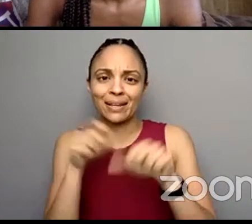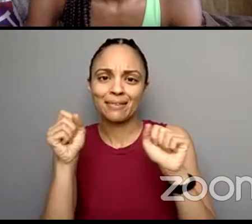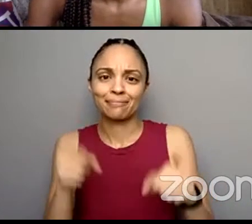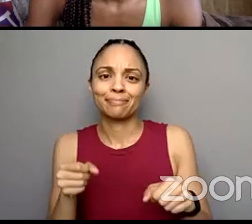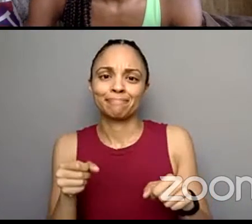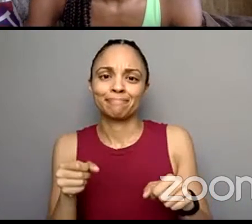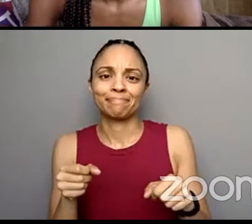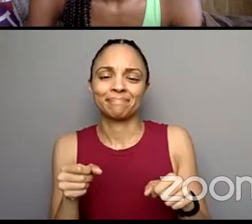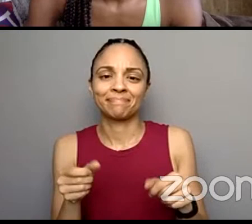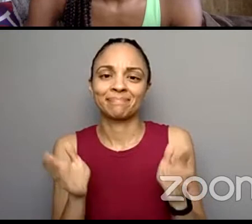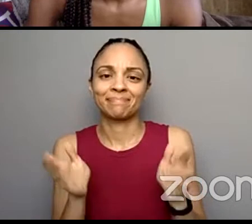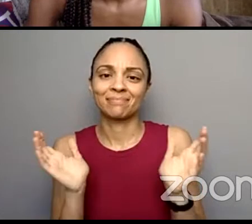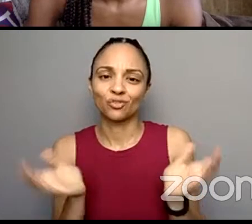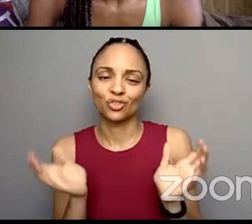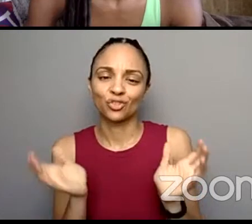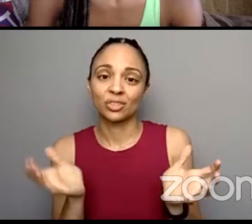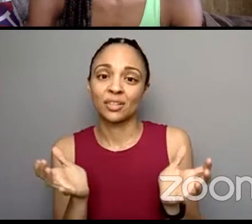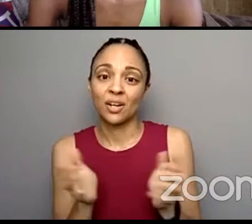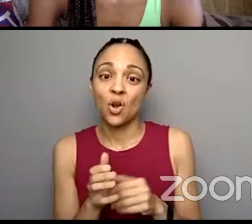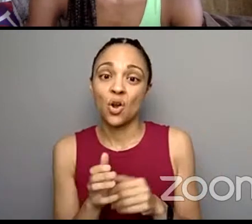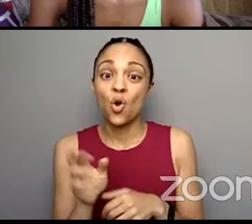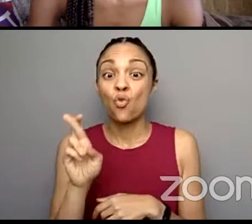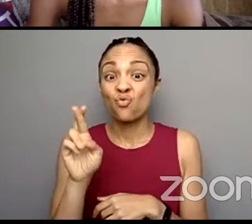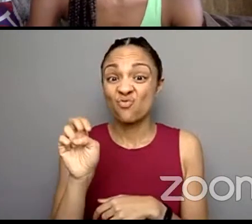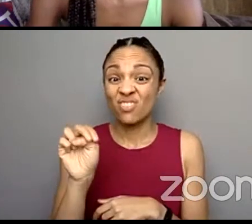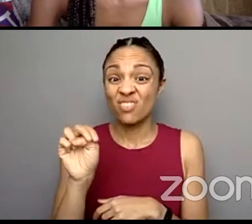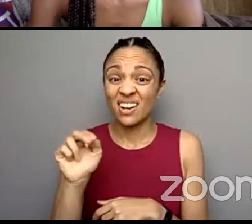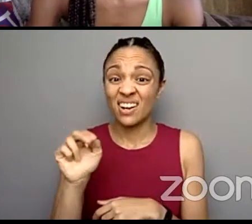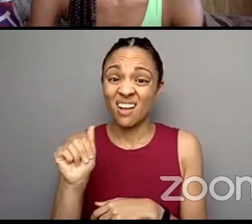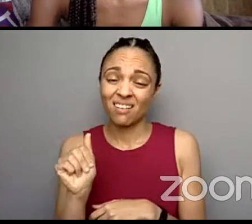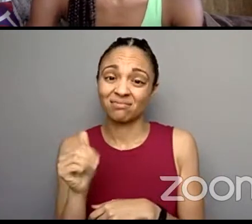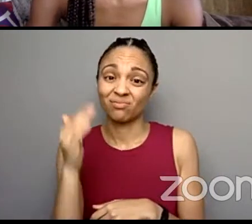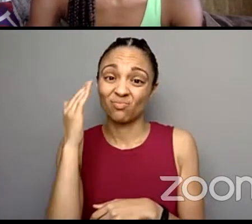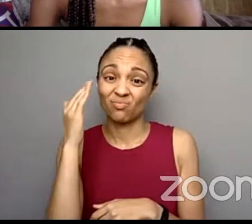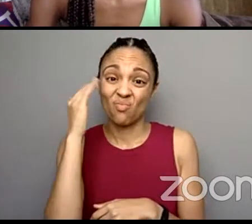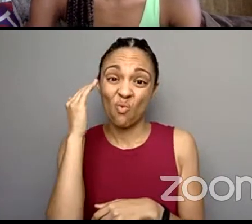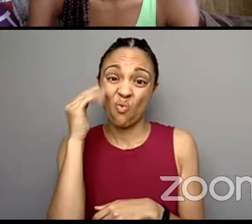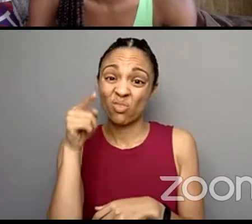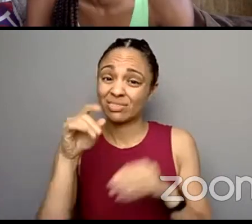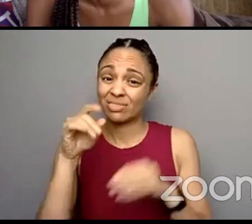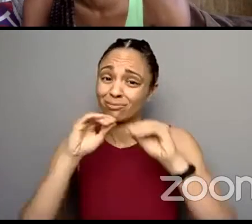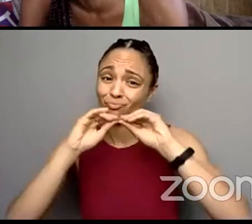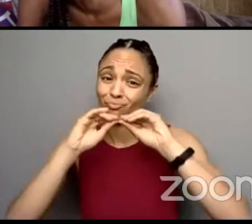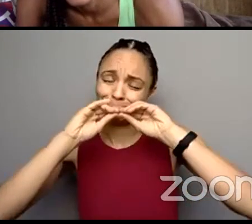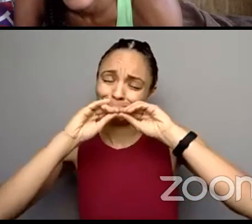Rena, he is not subtle. I am so subtle.